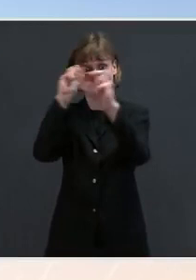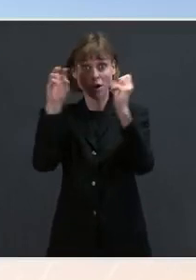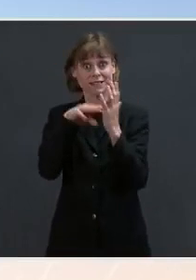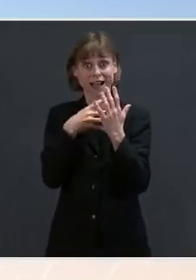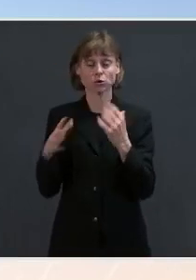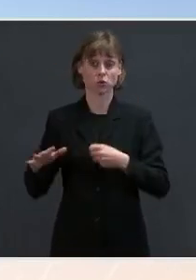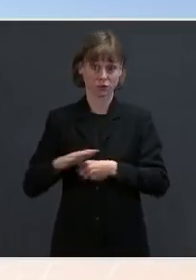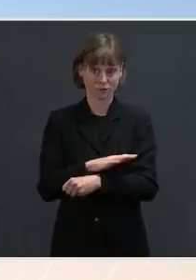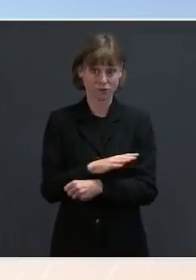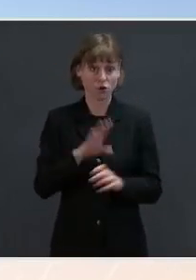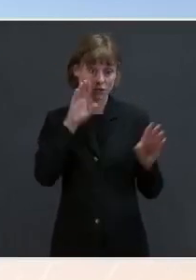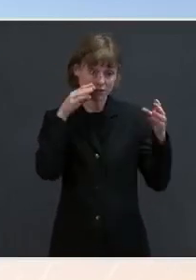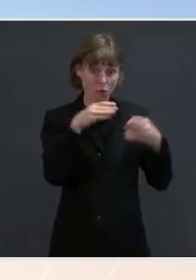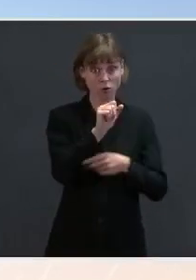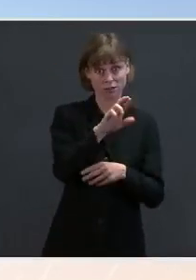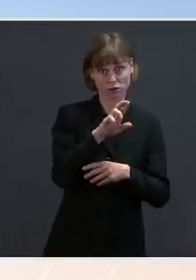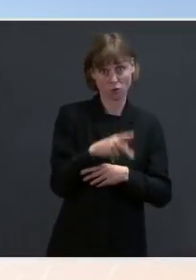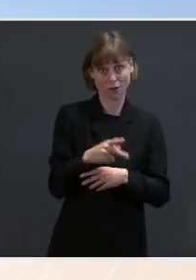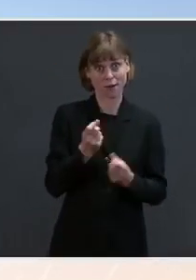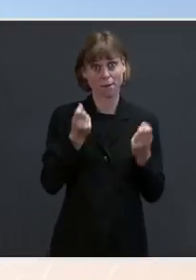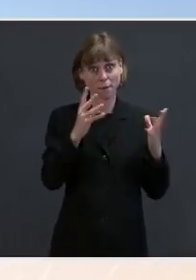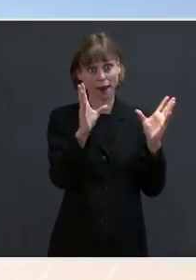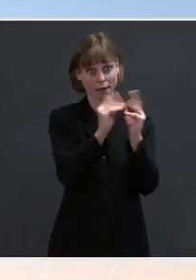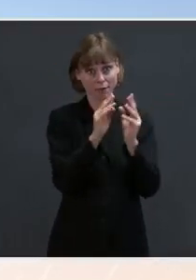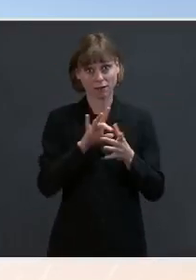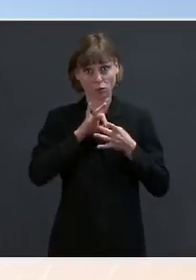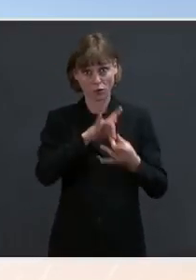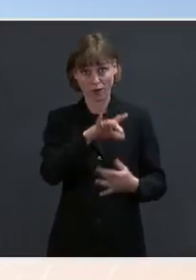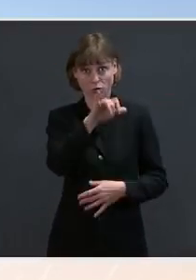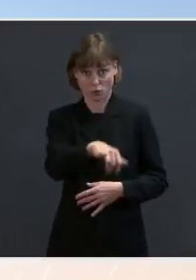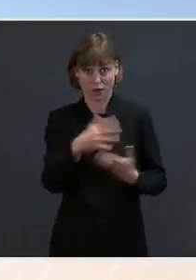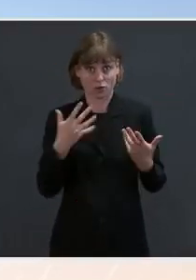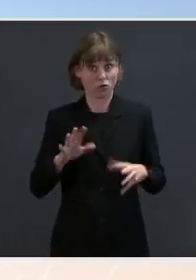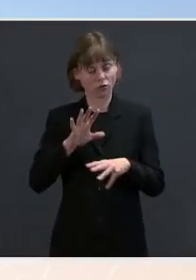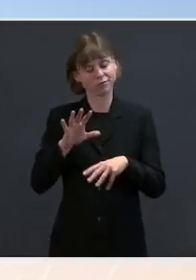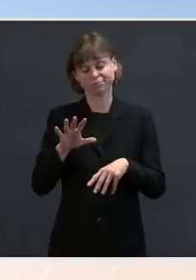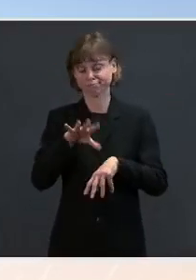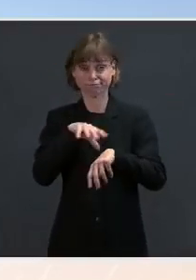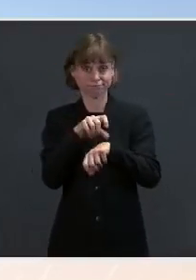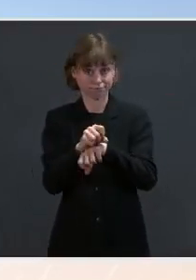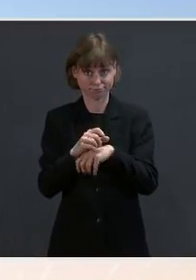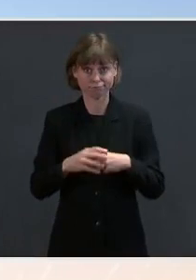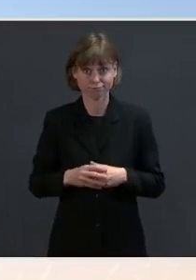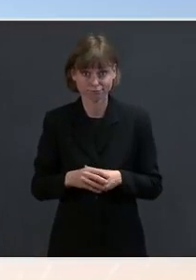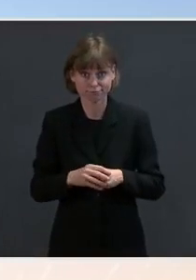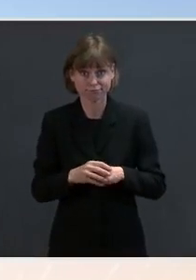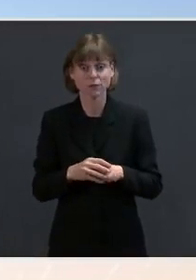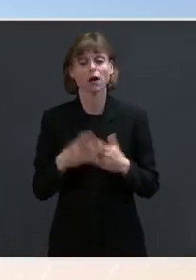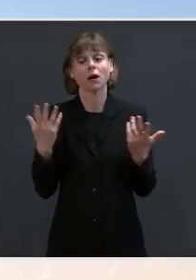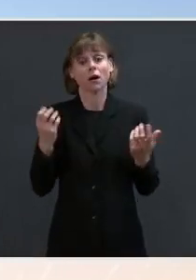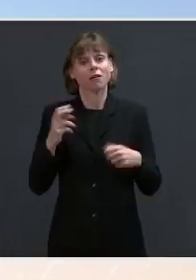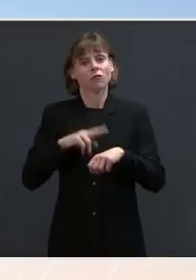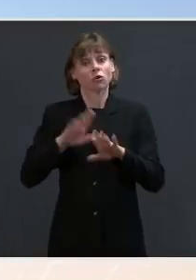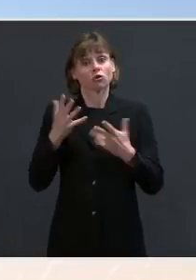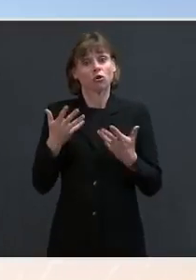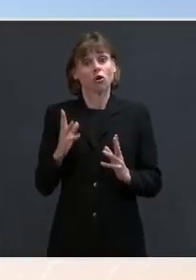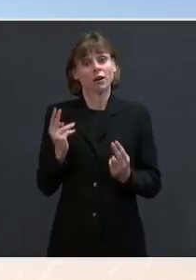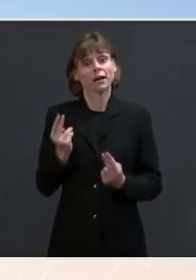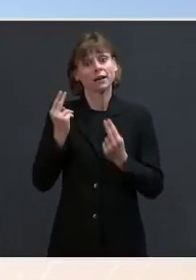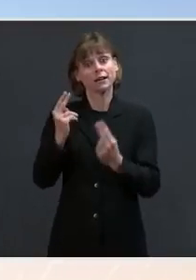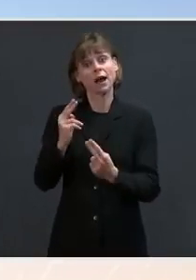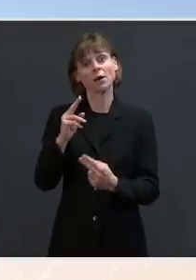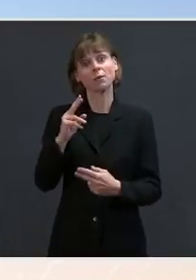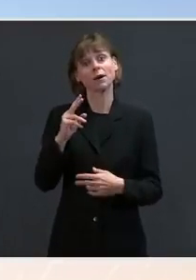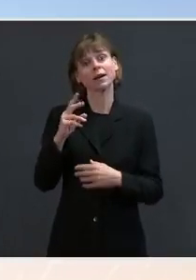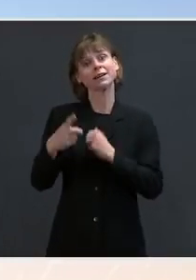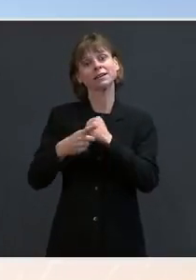Plan and the range of meetings and engagements he has already planned and scheduled. Of course, he has nominated Shalonda Young to serve as deputy